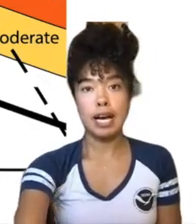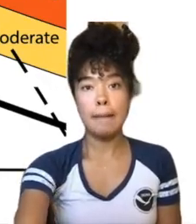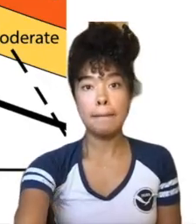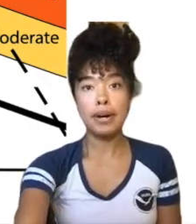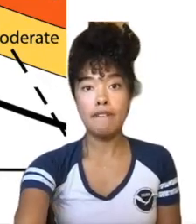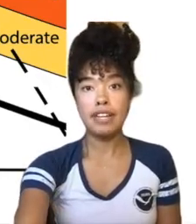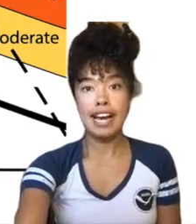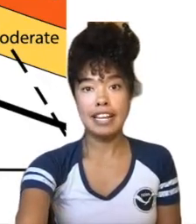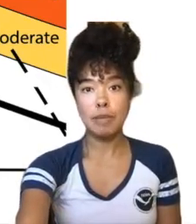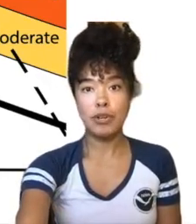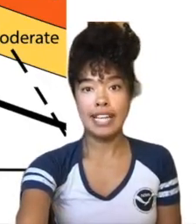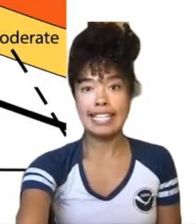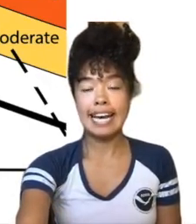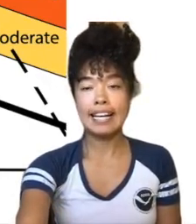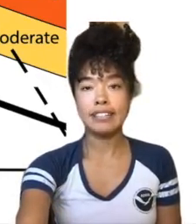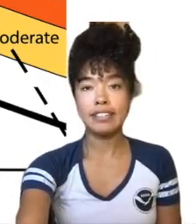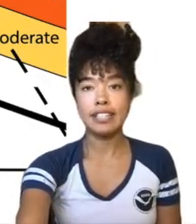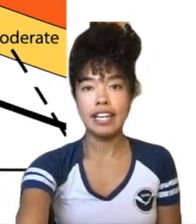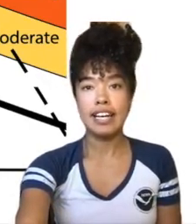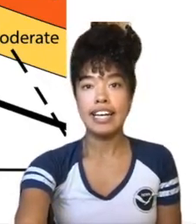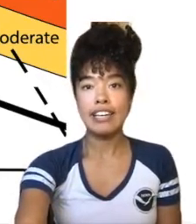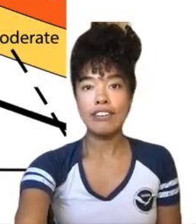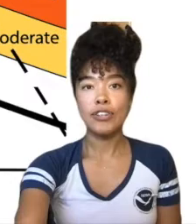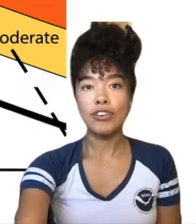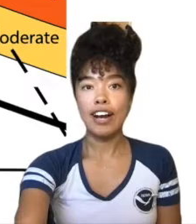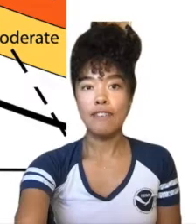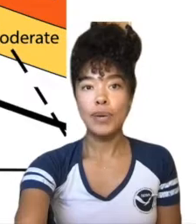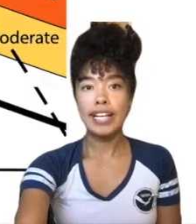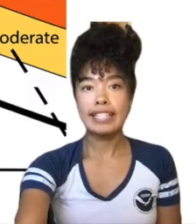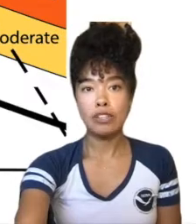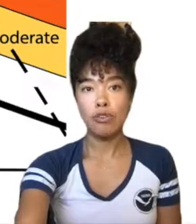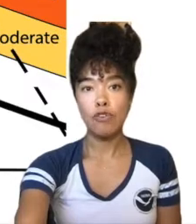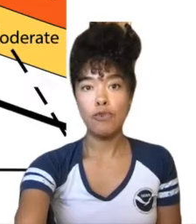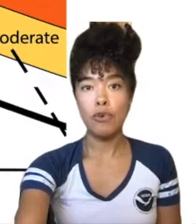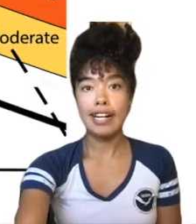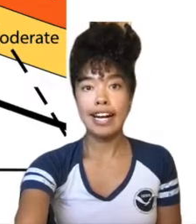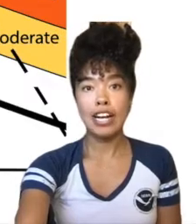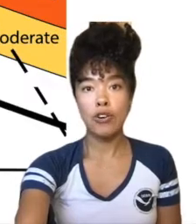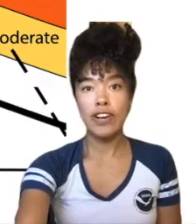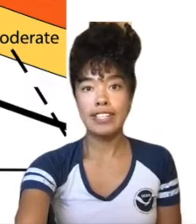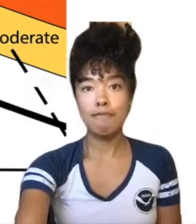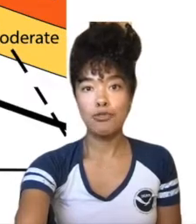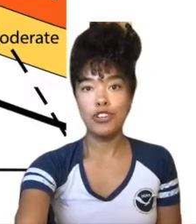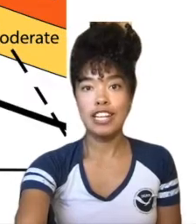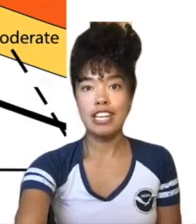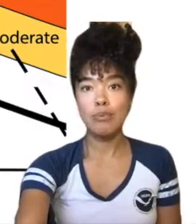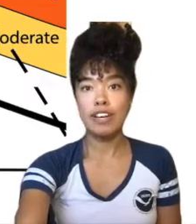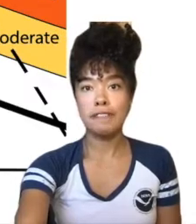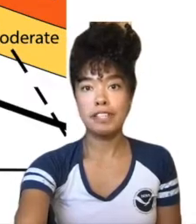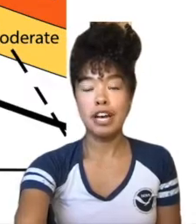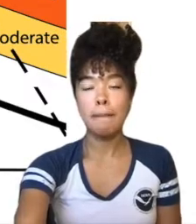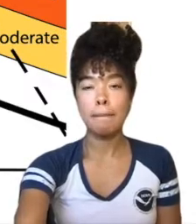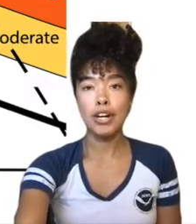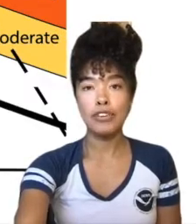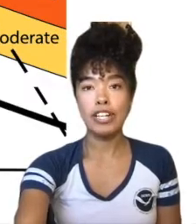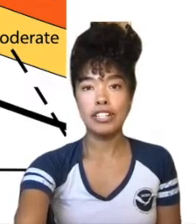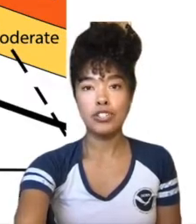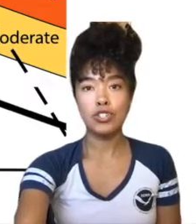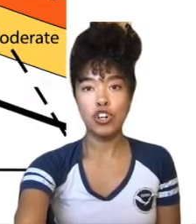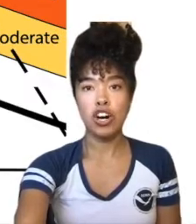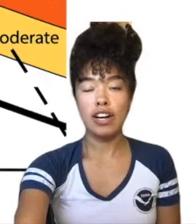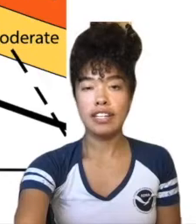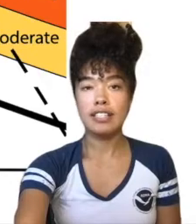temperatures above the 90th percentile. Here on the graph, we can see that there are four categories of marine heat waves: